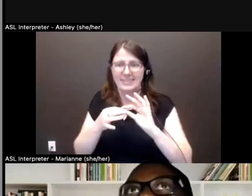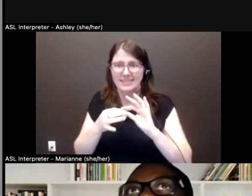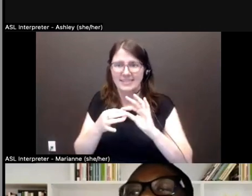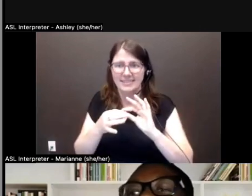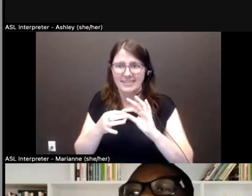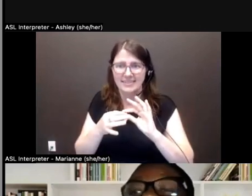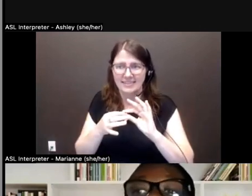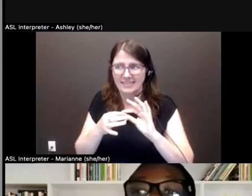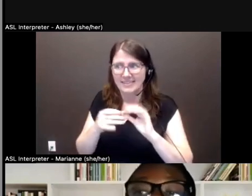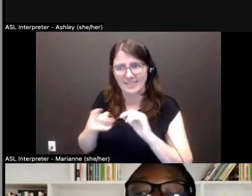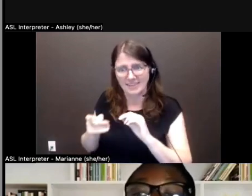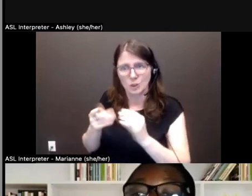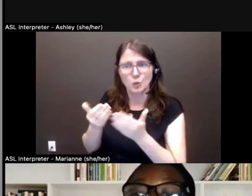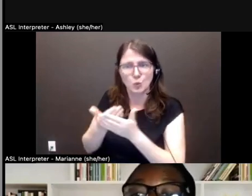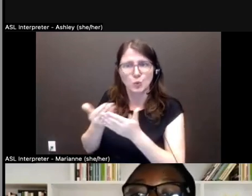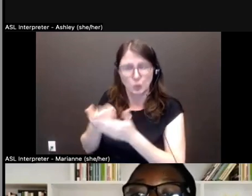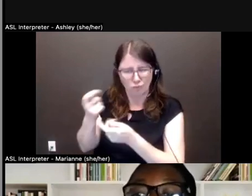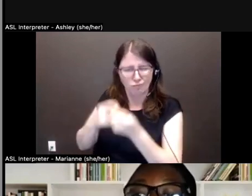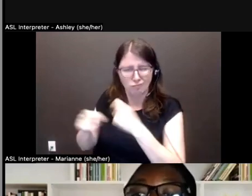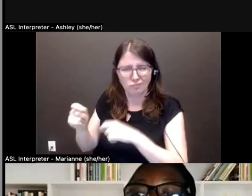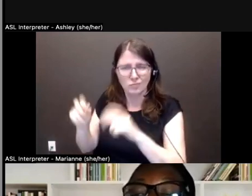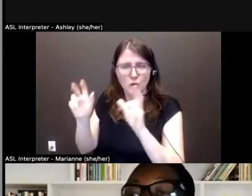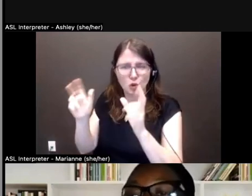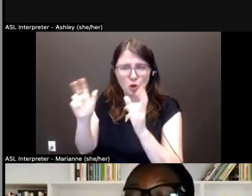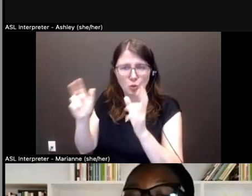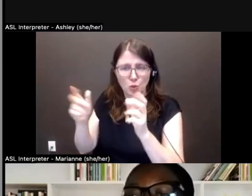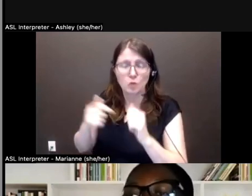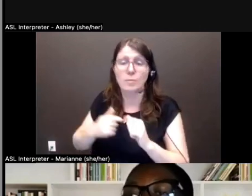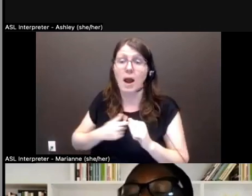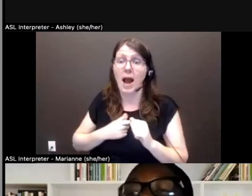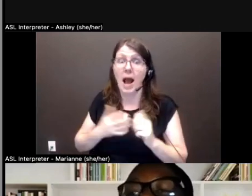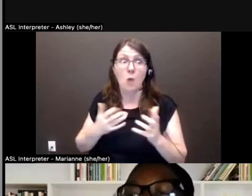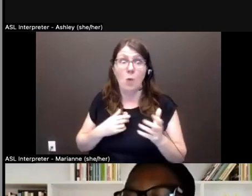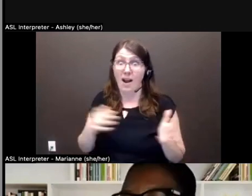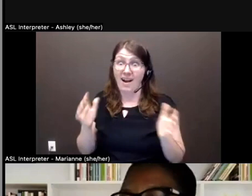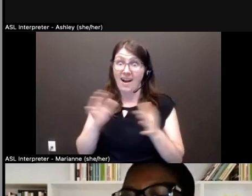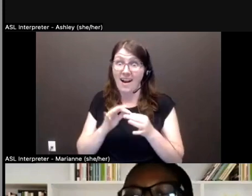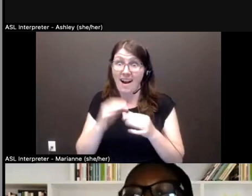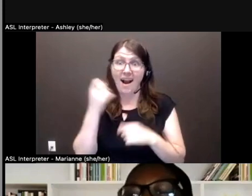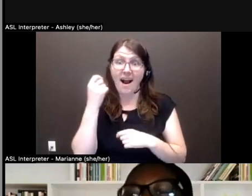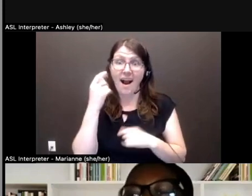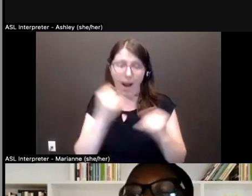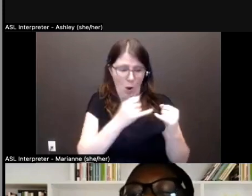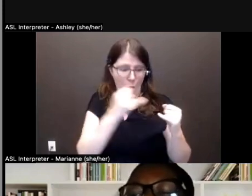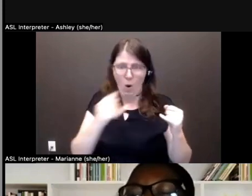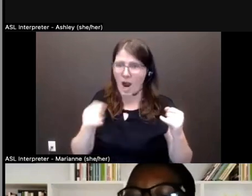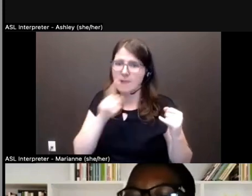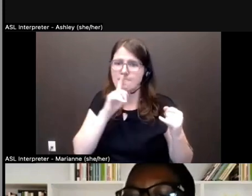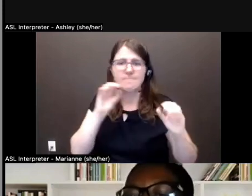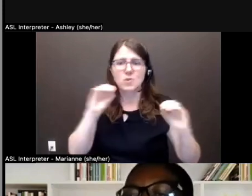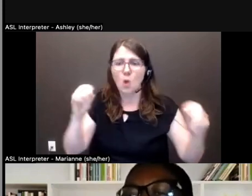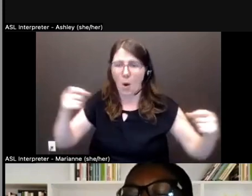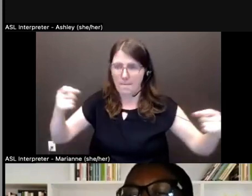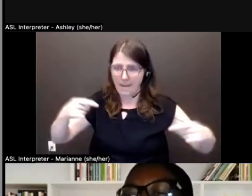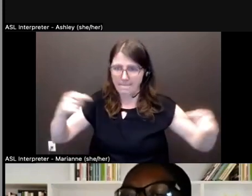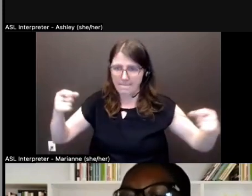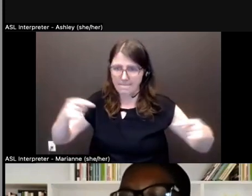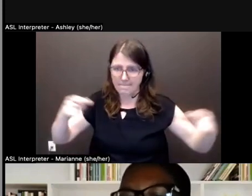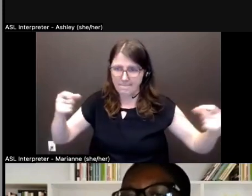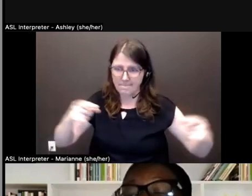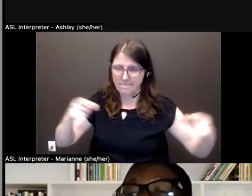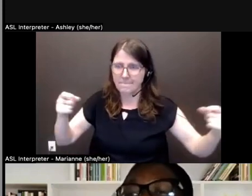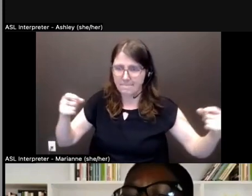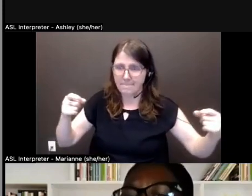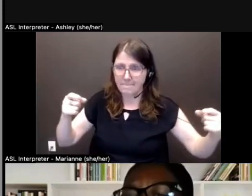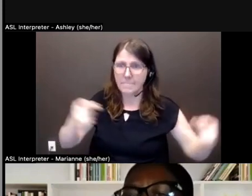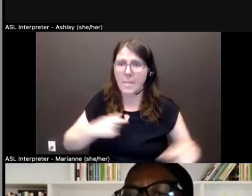computer. And I wanted it to be connected wirelessly. So I went to YouTube and I looked for a